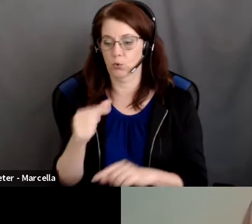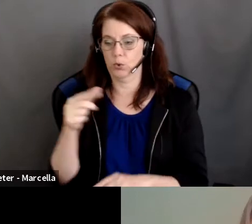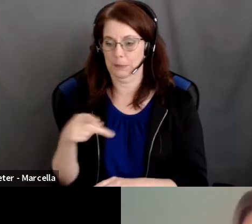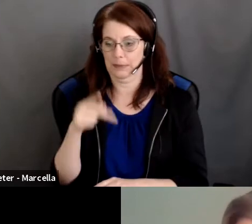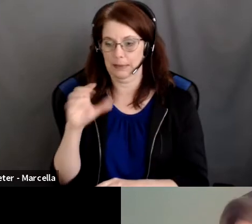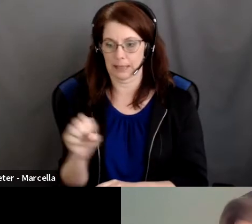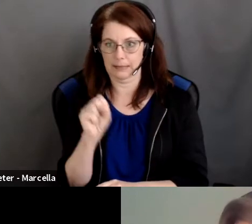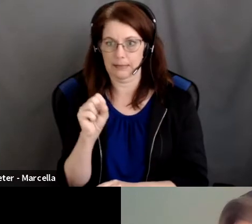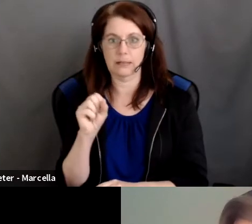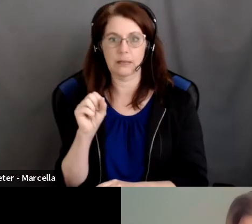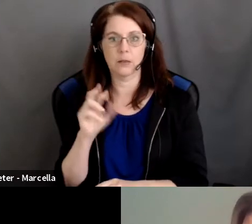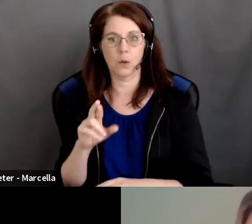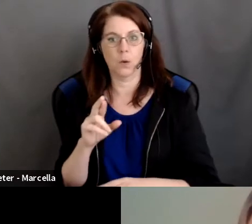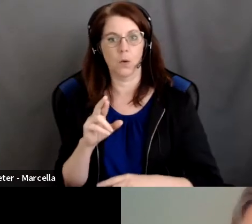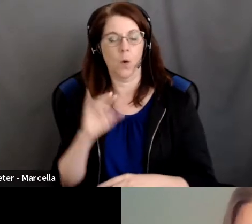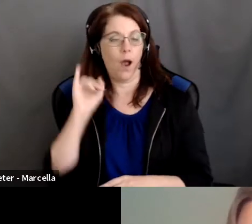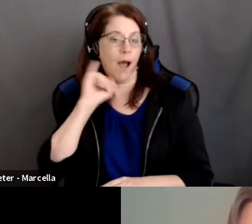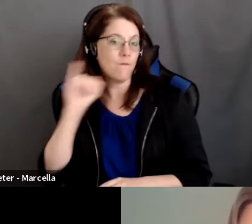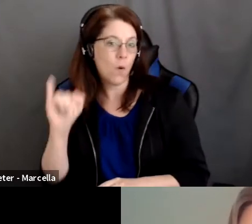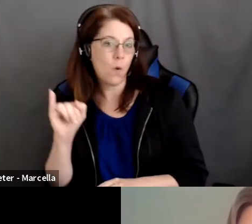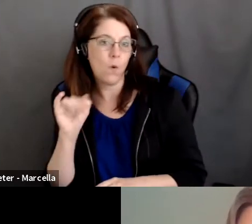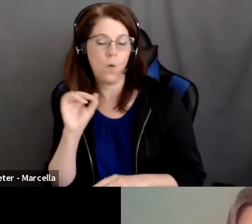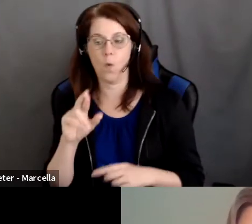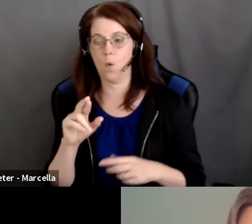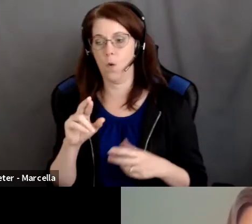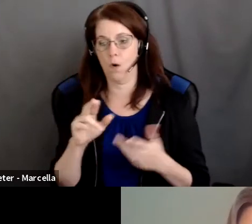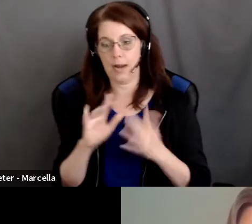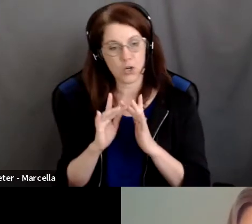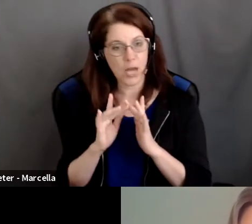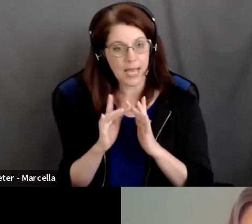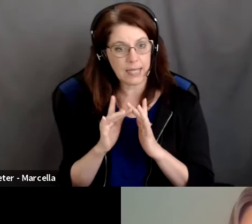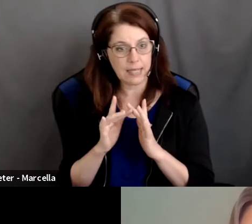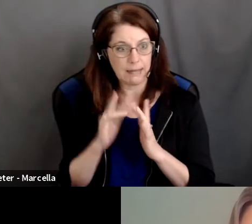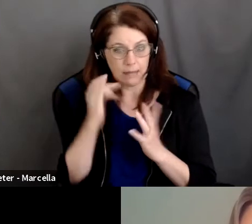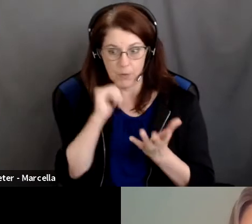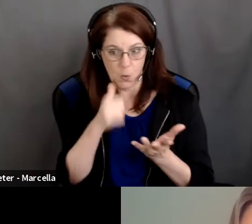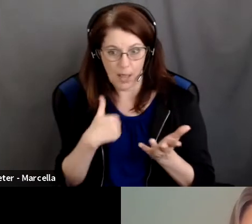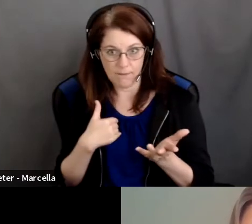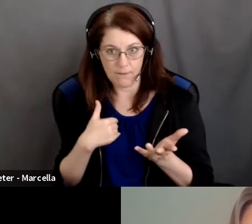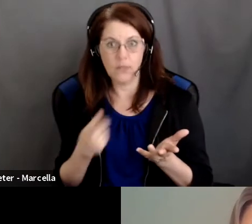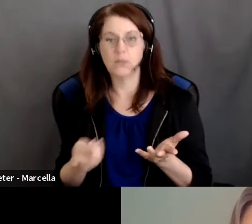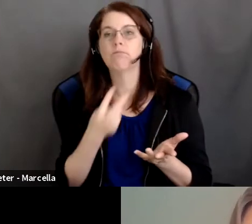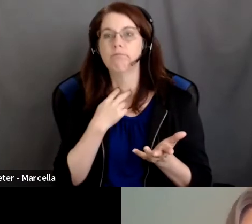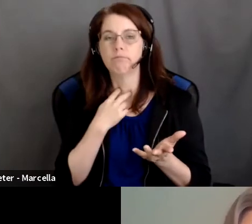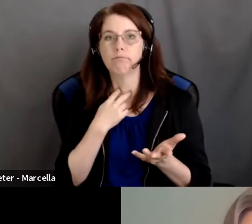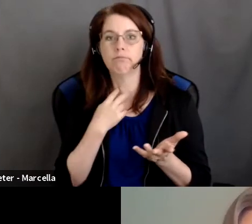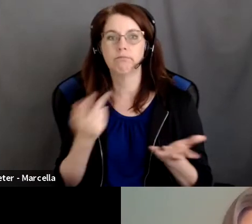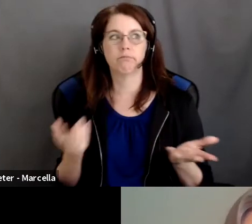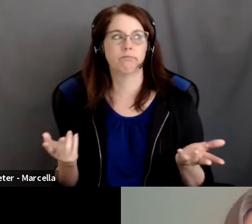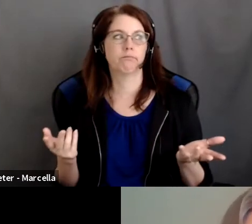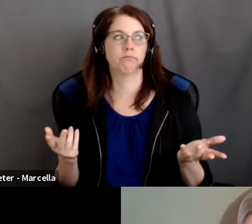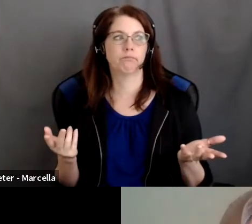your iPhone or internet, then you are just kind of out of